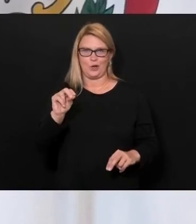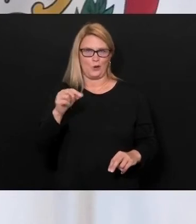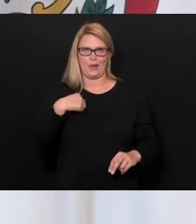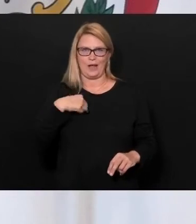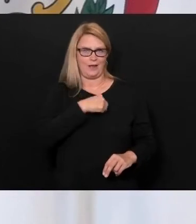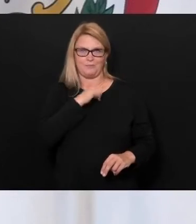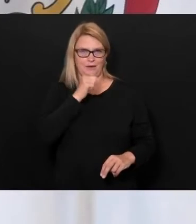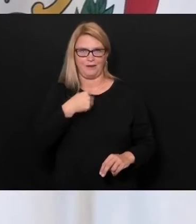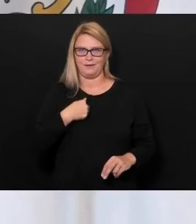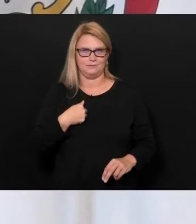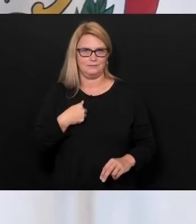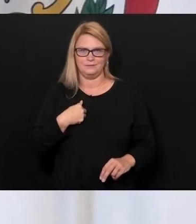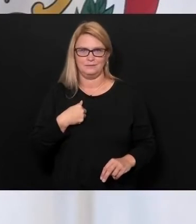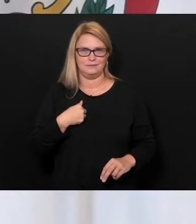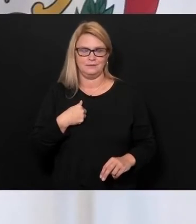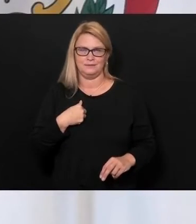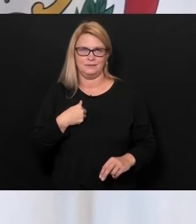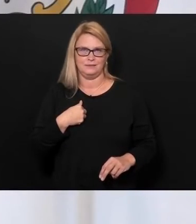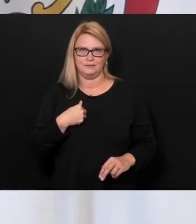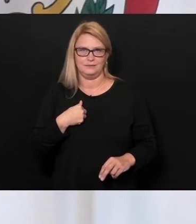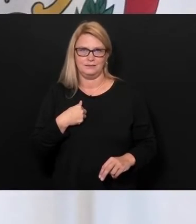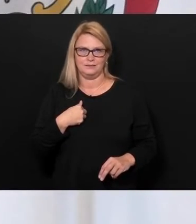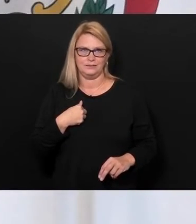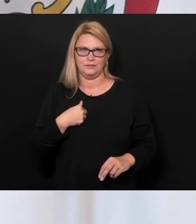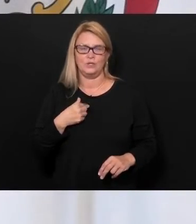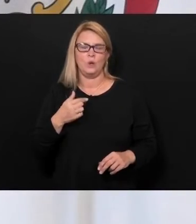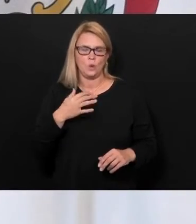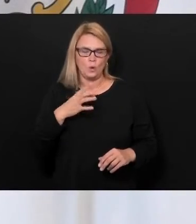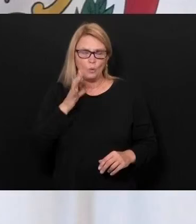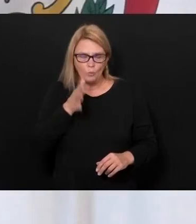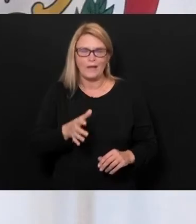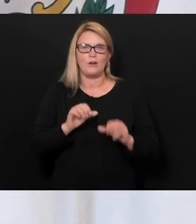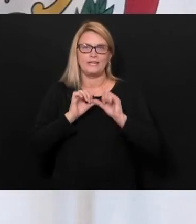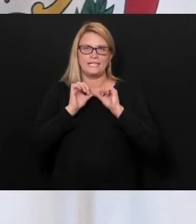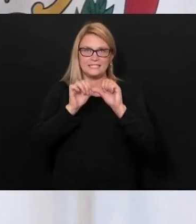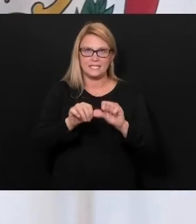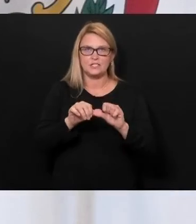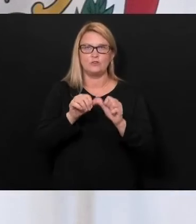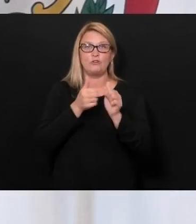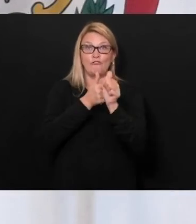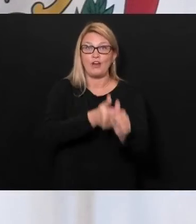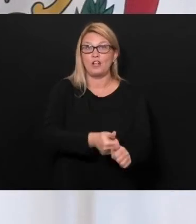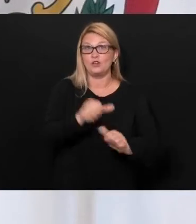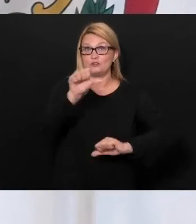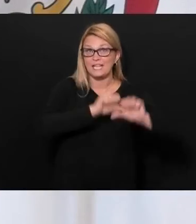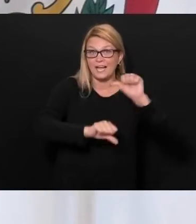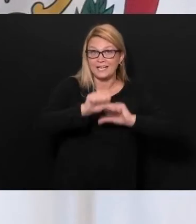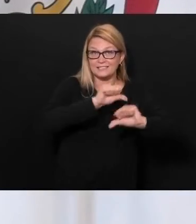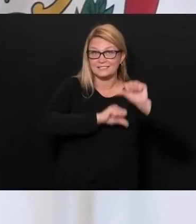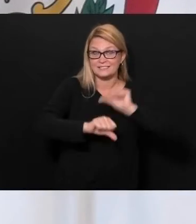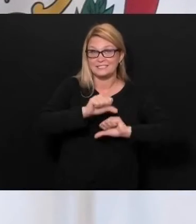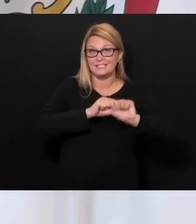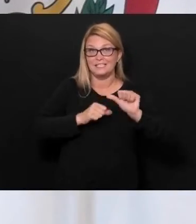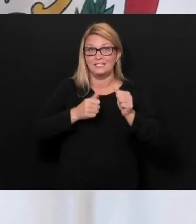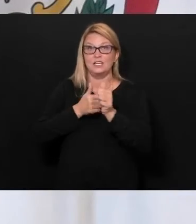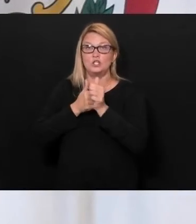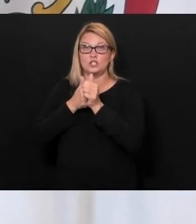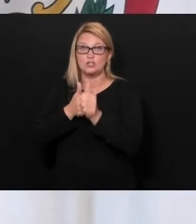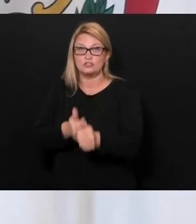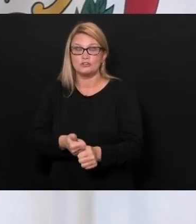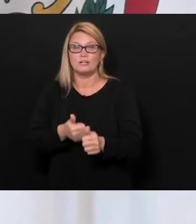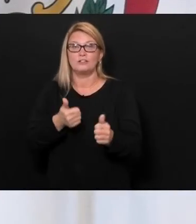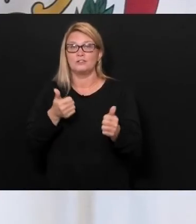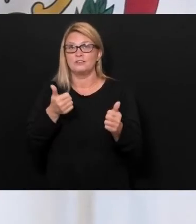That's not me. So we're going to continue to do what's right by the science, and we're going to continue to try with all in